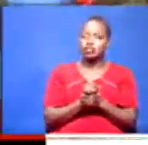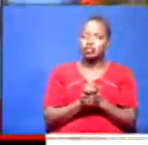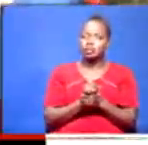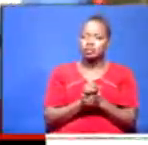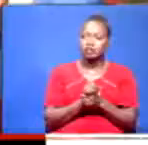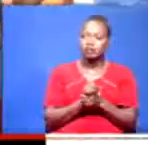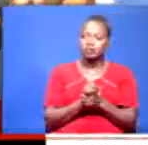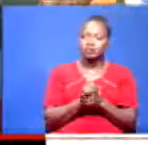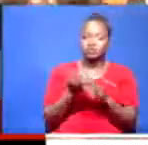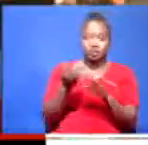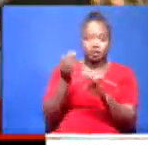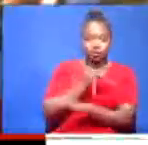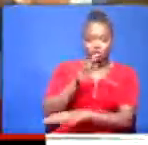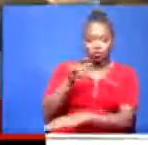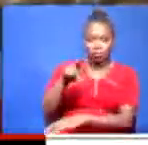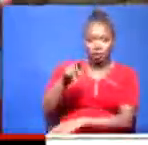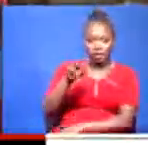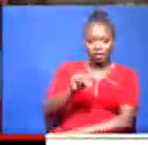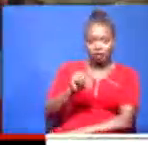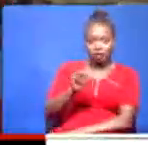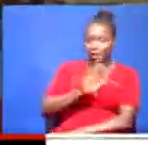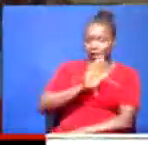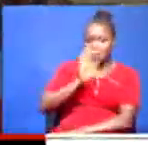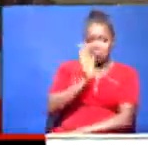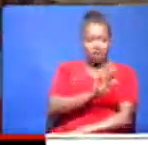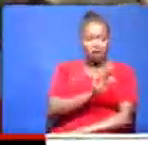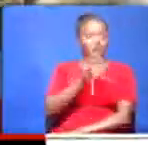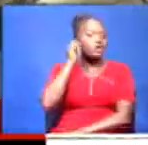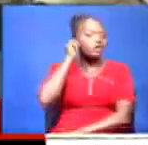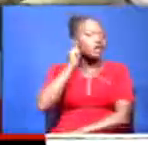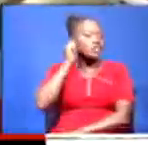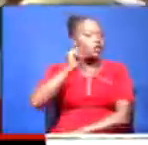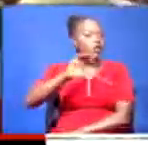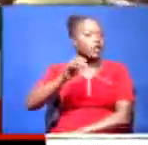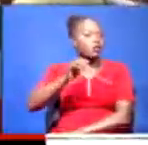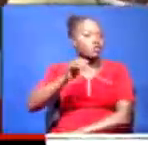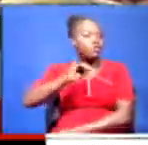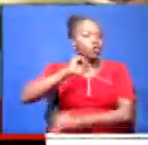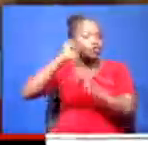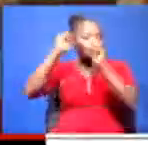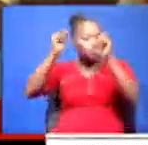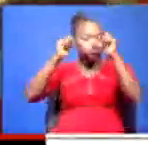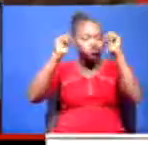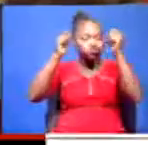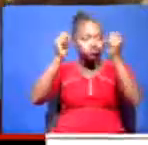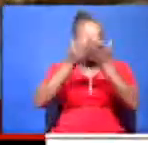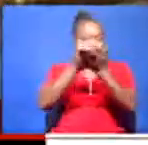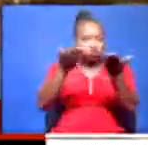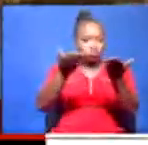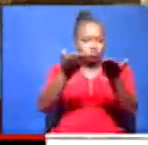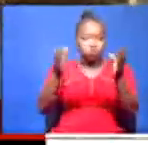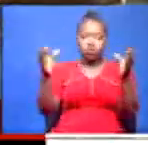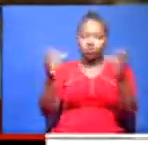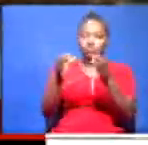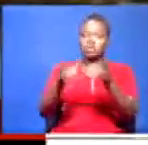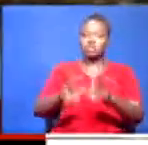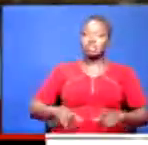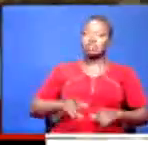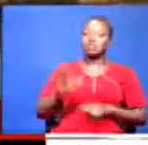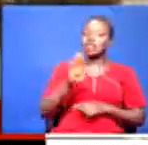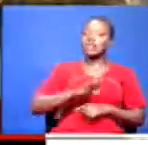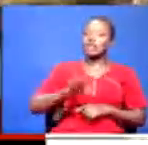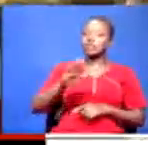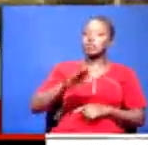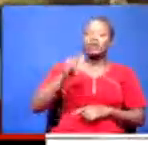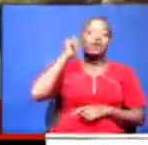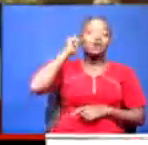Former Prime Minister returned to Narok County to popularize his presidential bid at a time communities living around the Maasai Mara